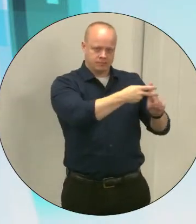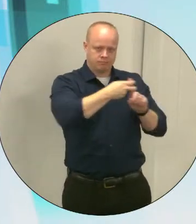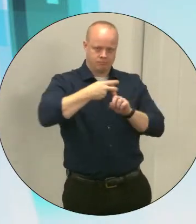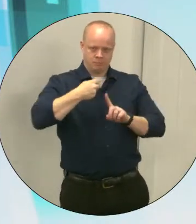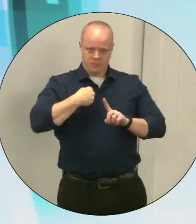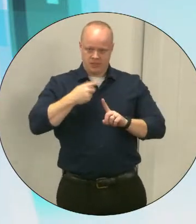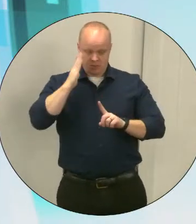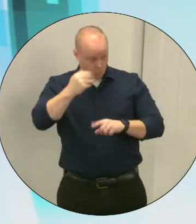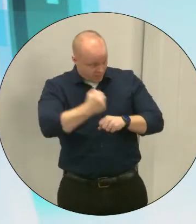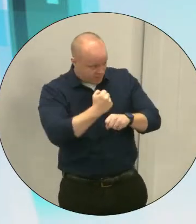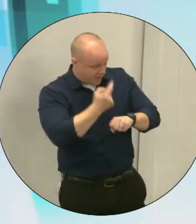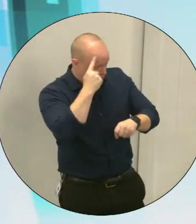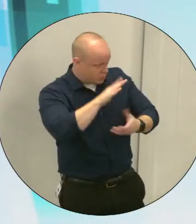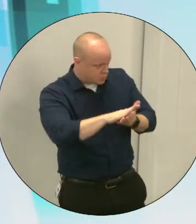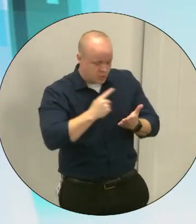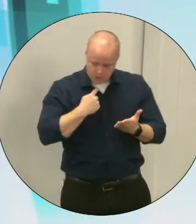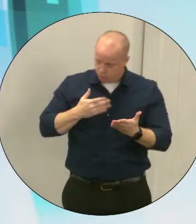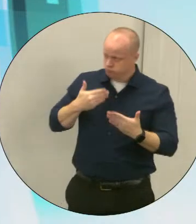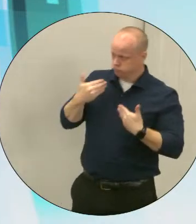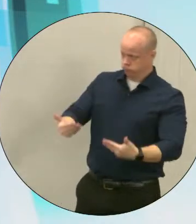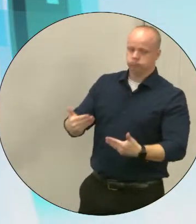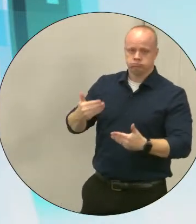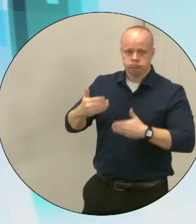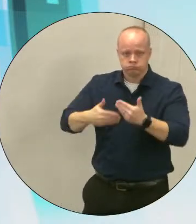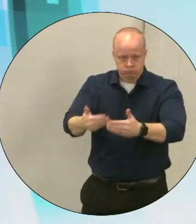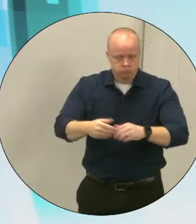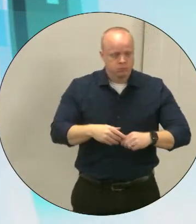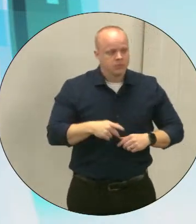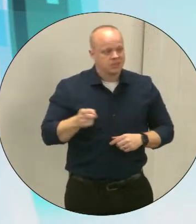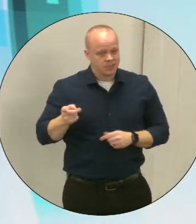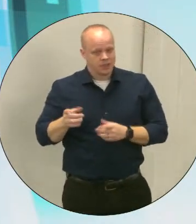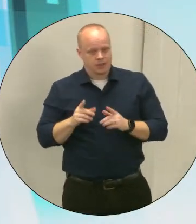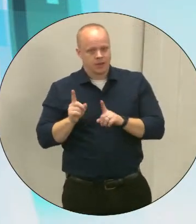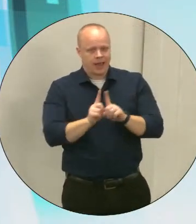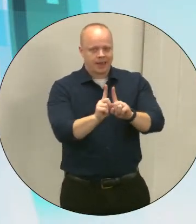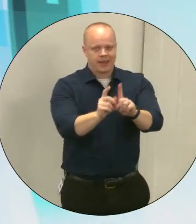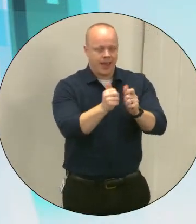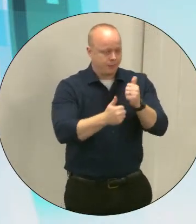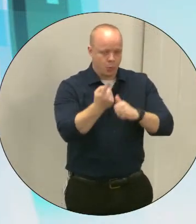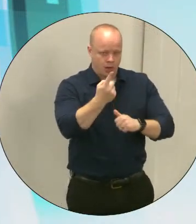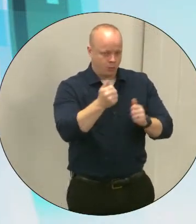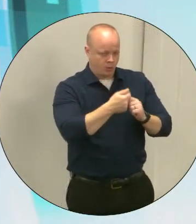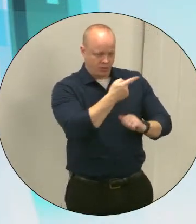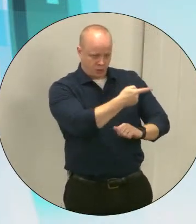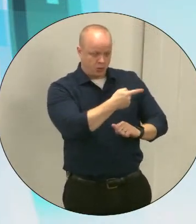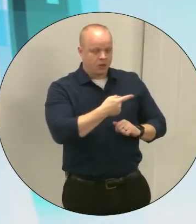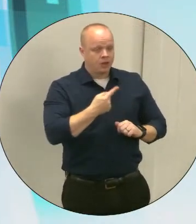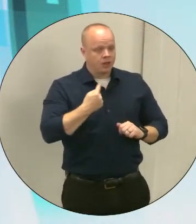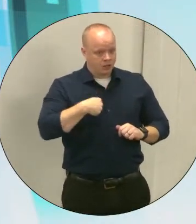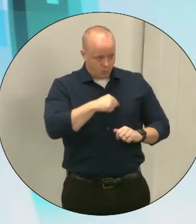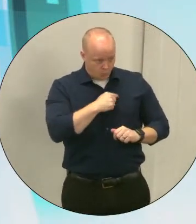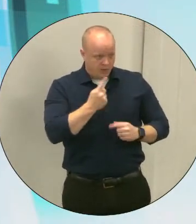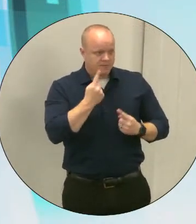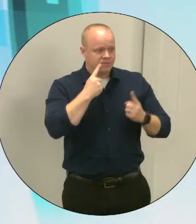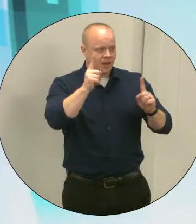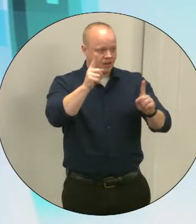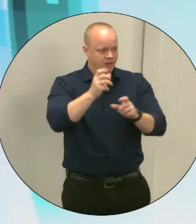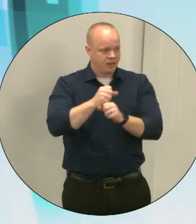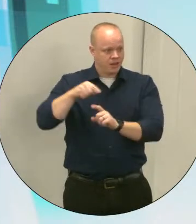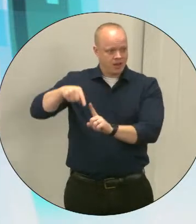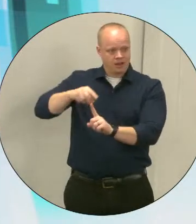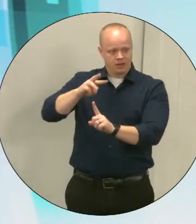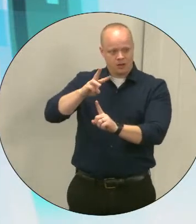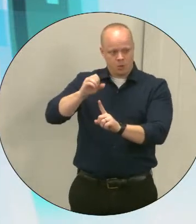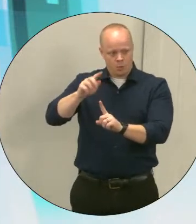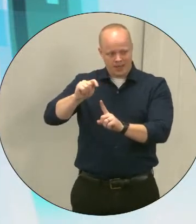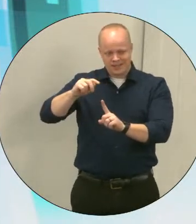okay, whatever you wanna do. Took me, put me on the radio, took me everywhere that she went. And we finally got Charles I. West Prep built for